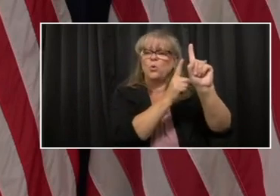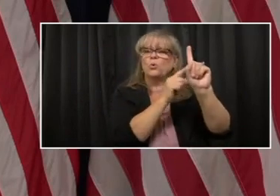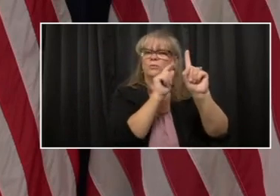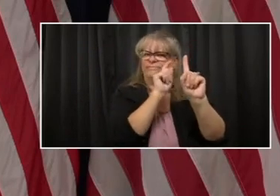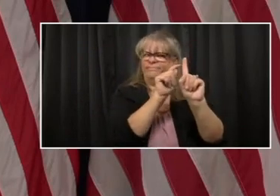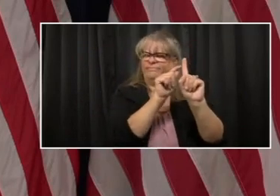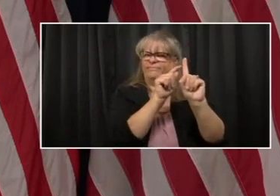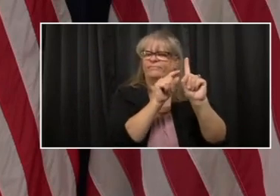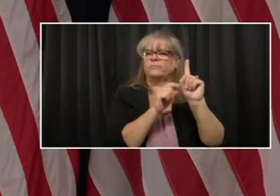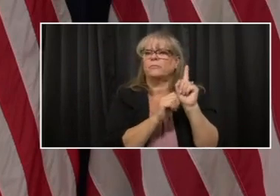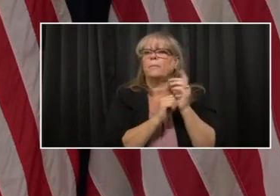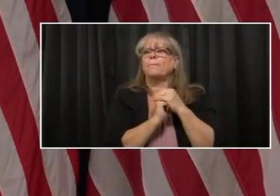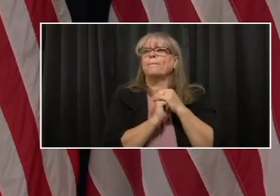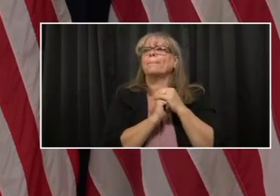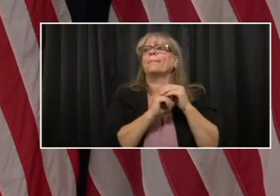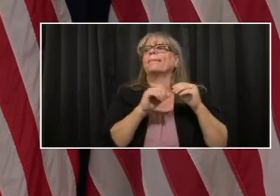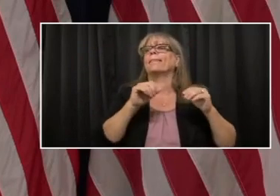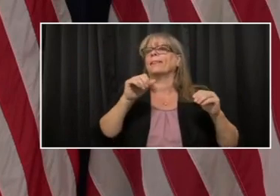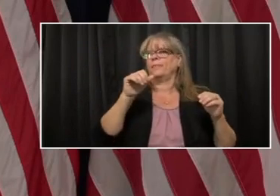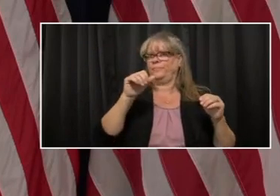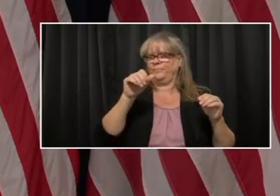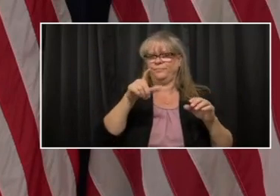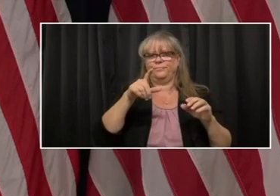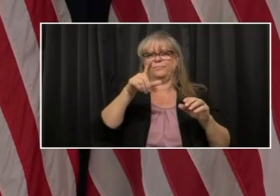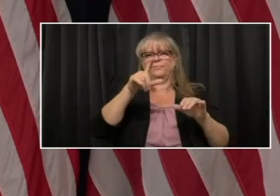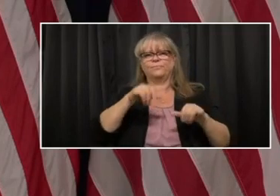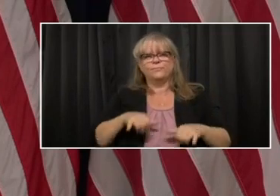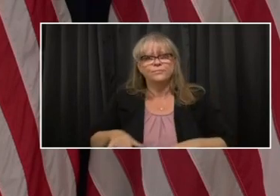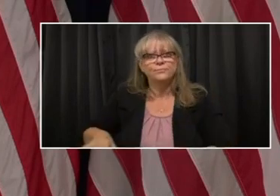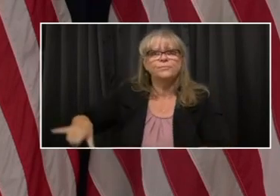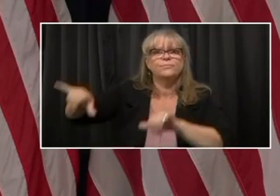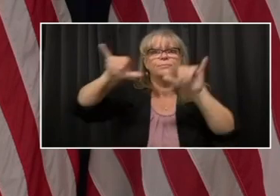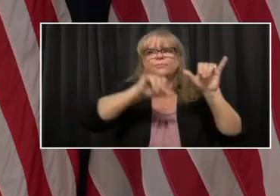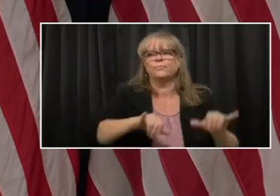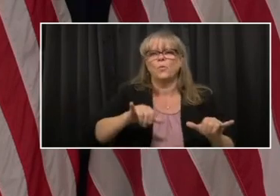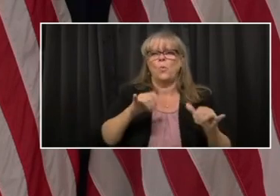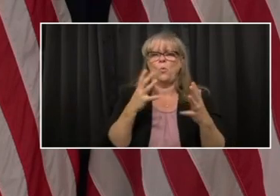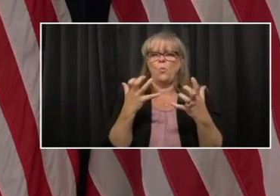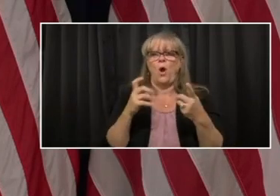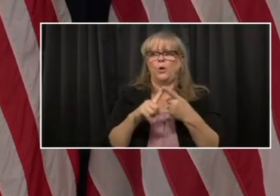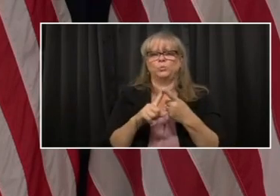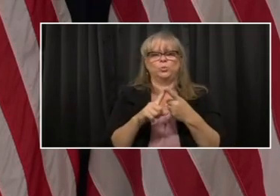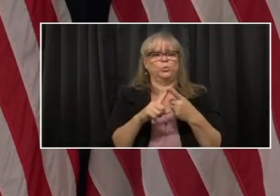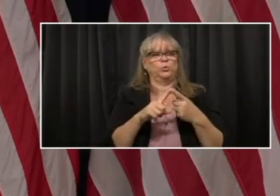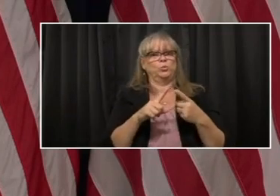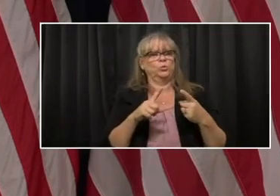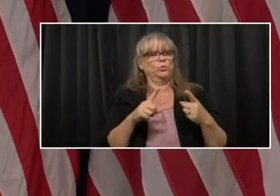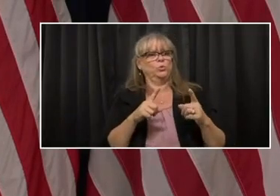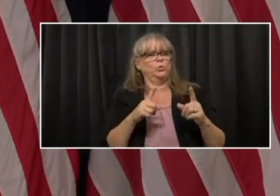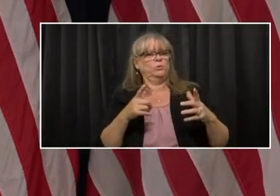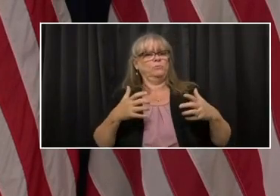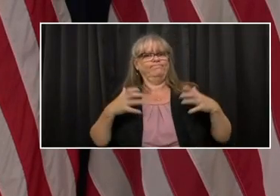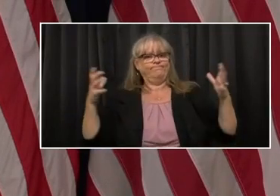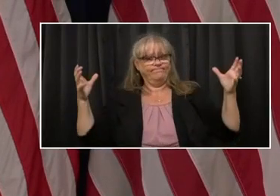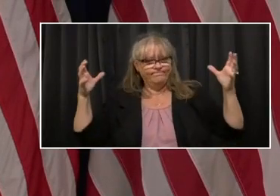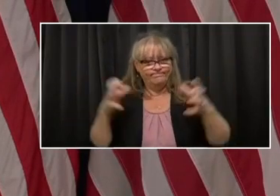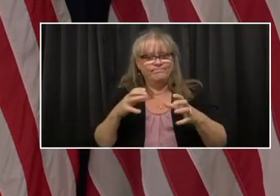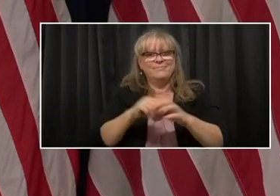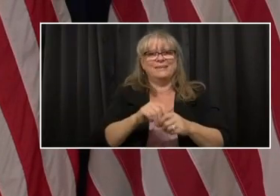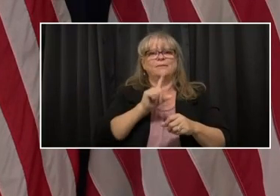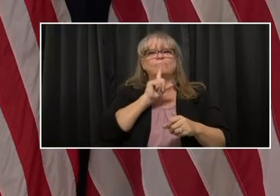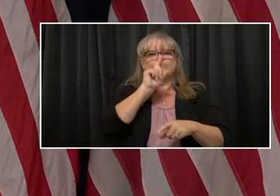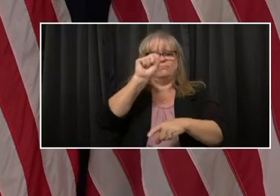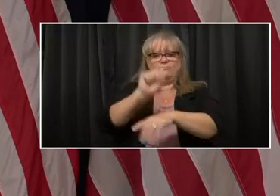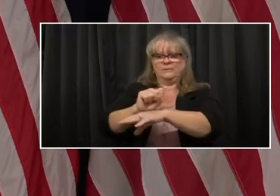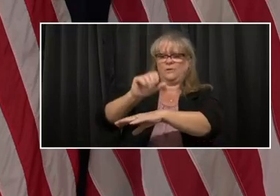society, we always want to be realistic. It's not to eliminate the threat of the virus. We don't have